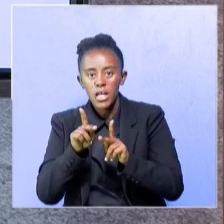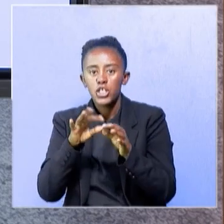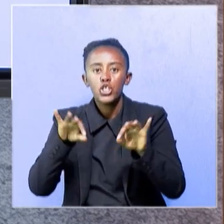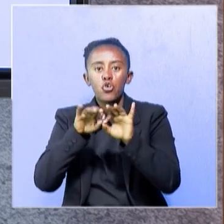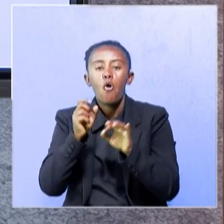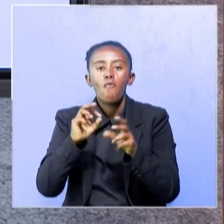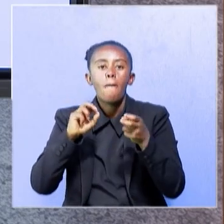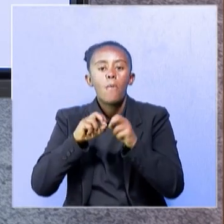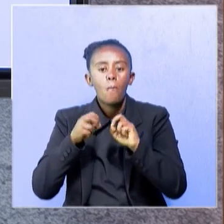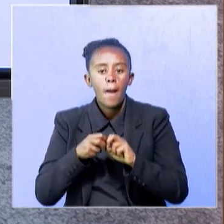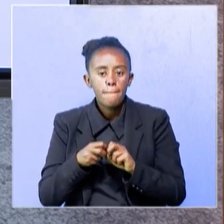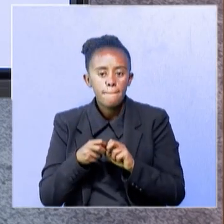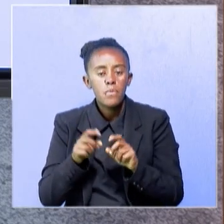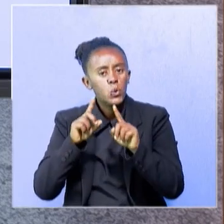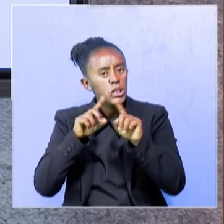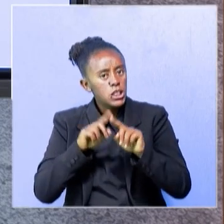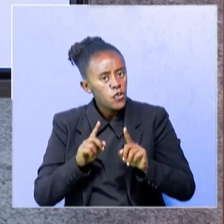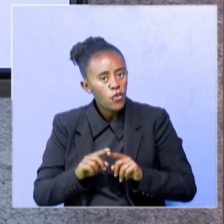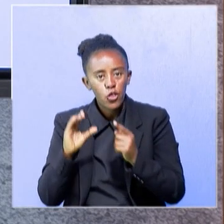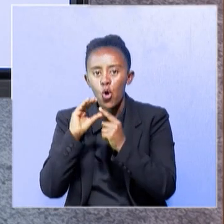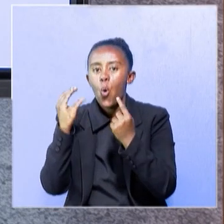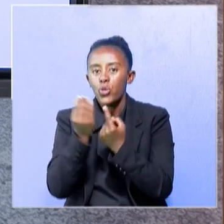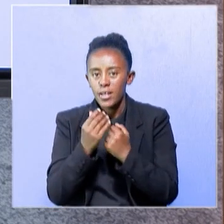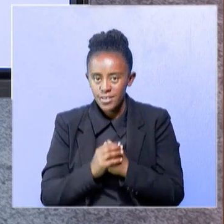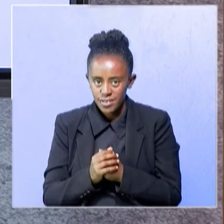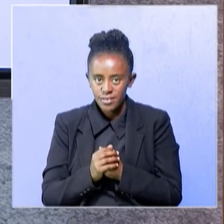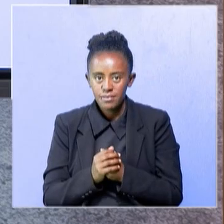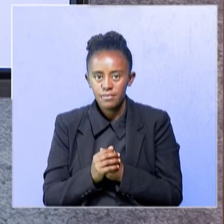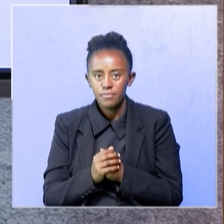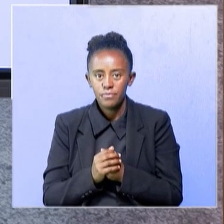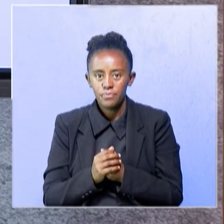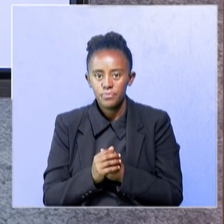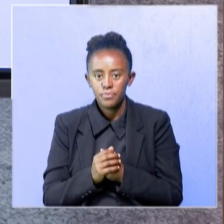a problem with different contexts.